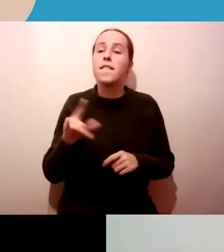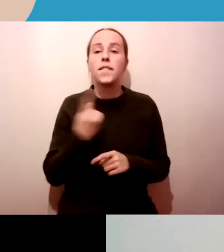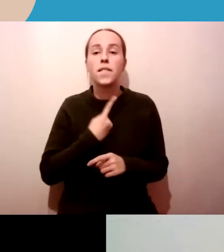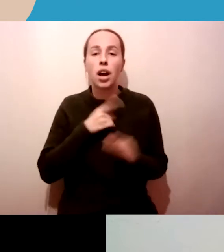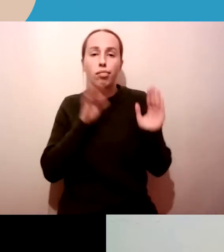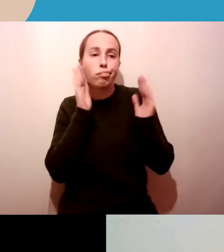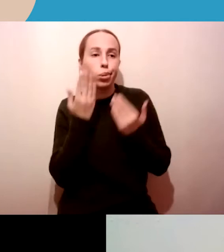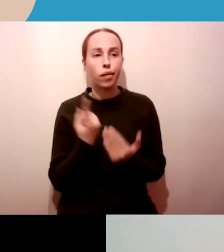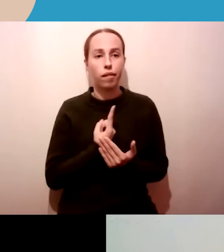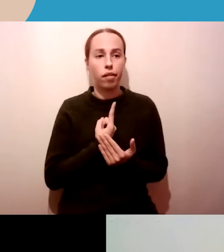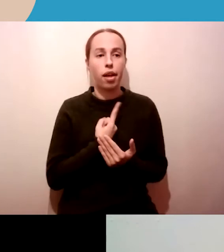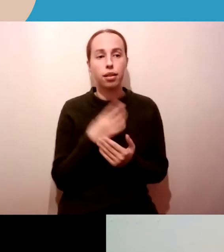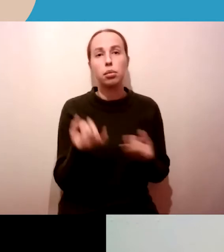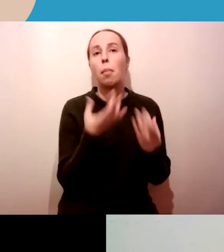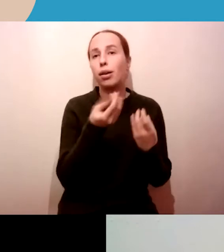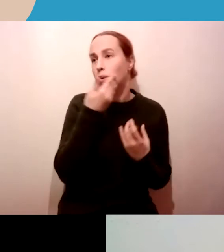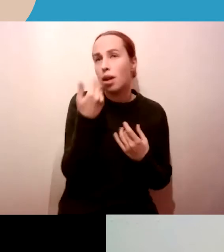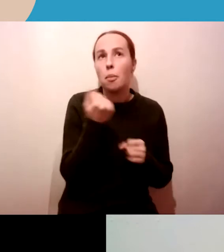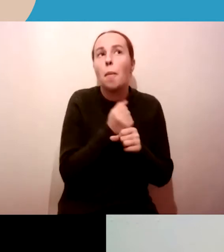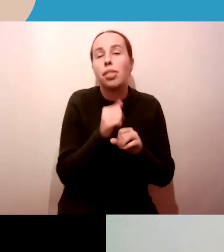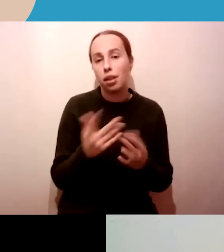the circumstances.